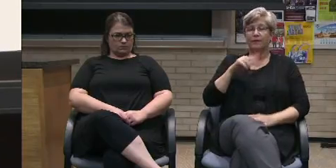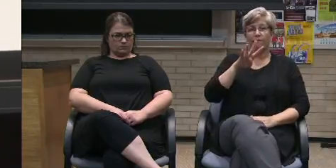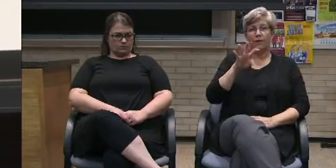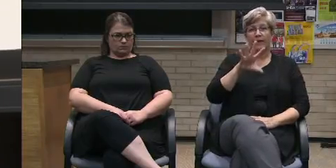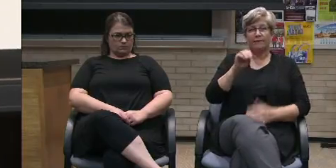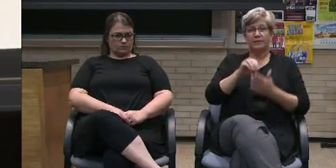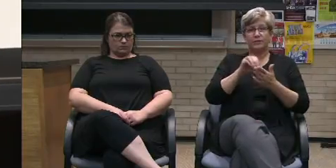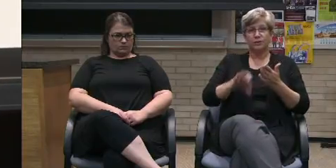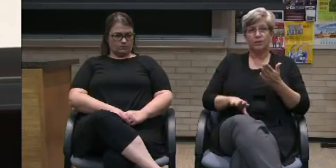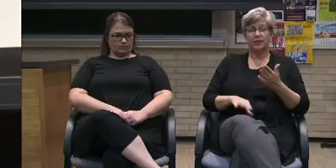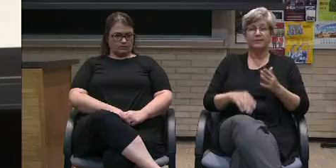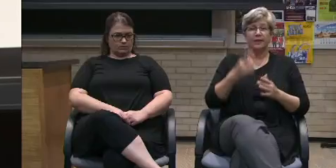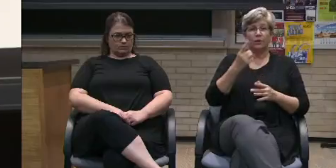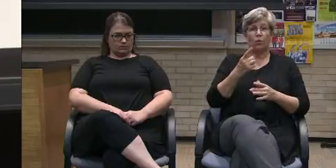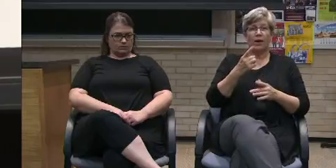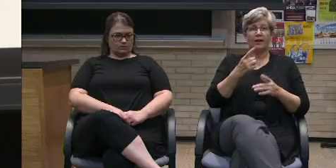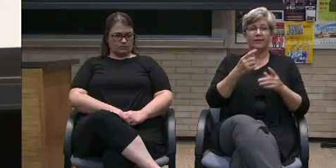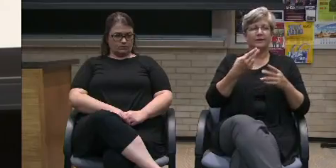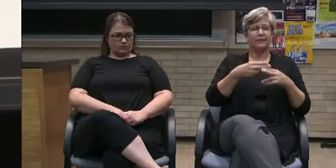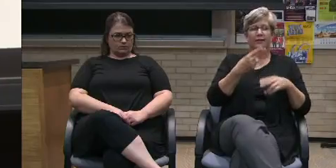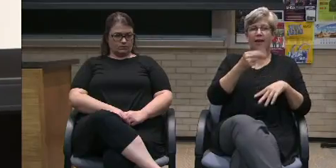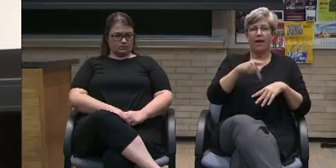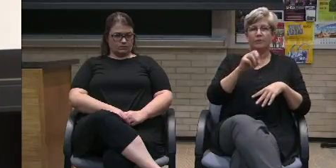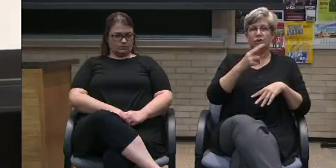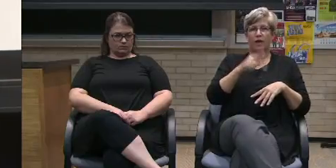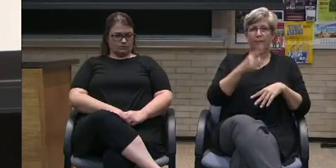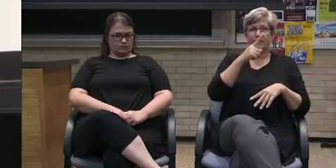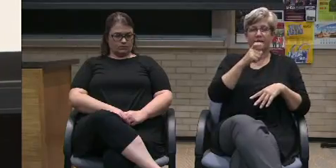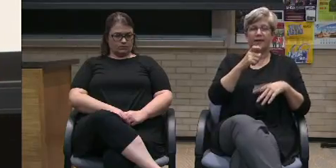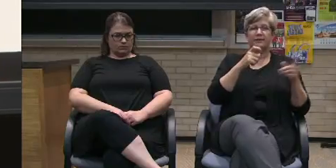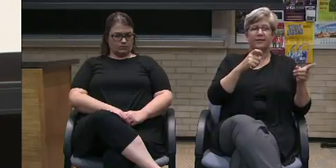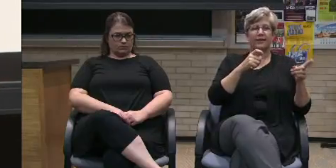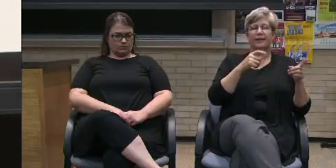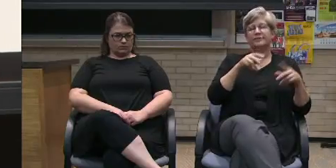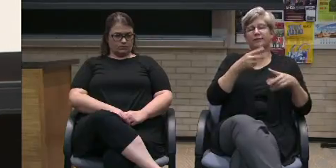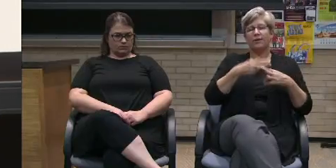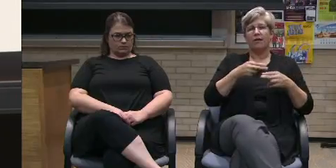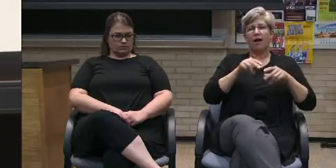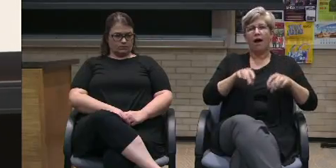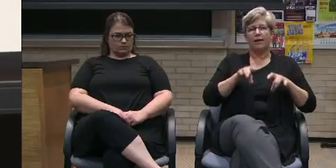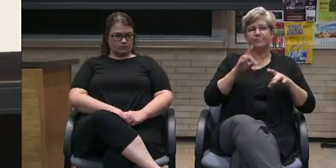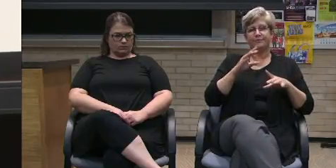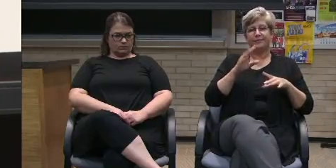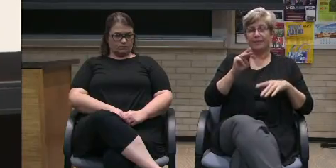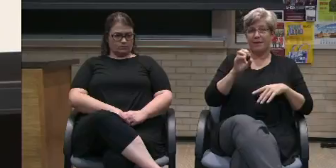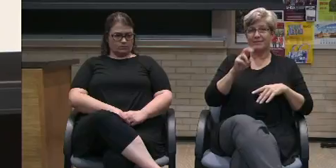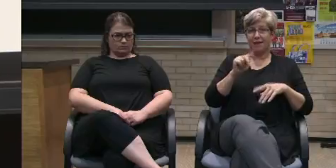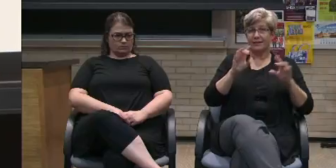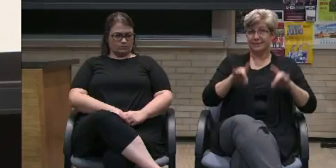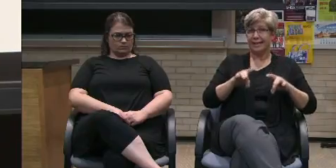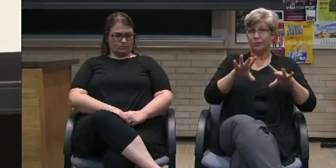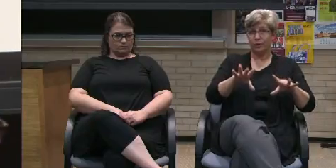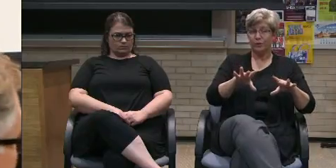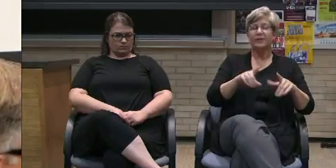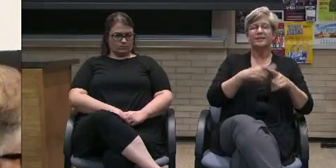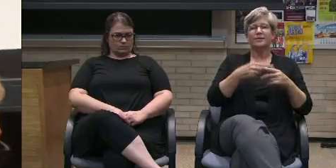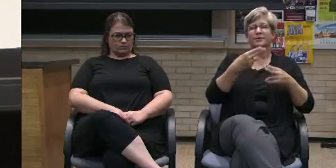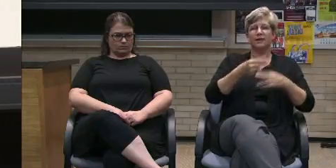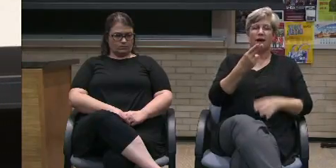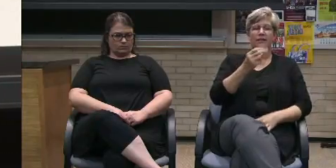in the one hop shop. It's the one hop shop because our mascot is a kangaroo. A little of that goes a long